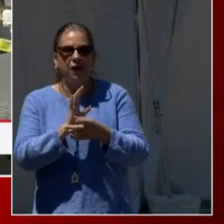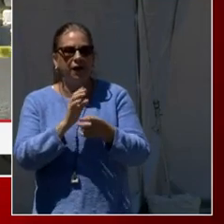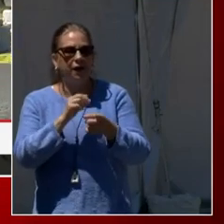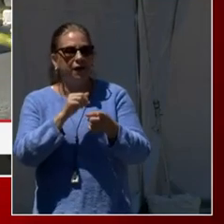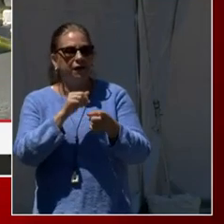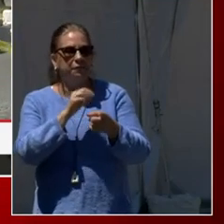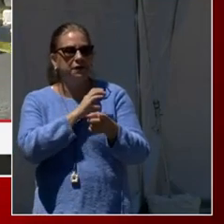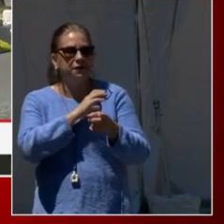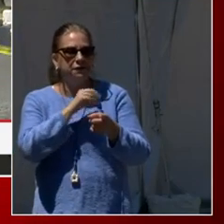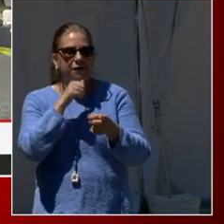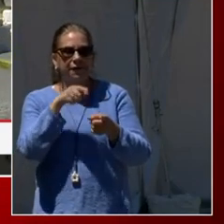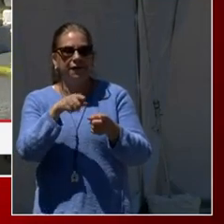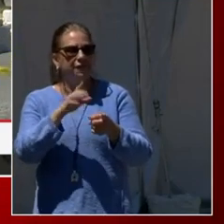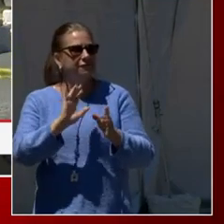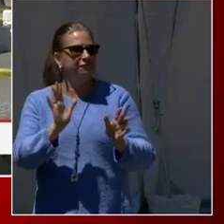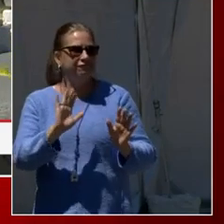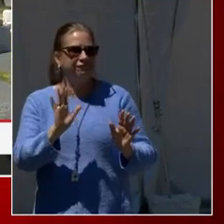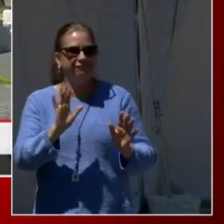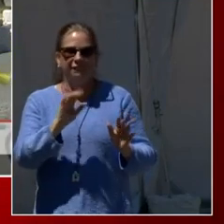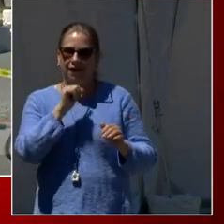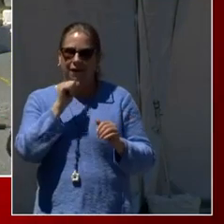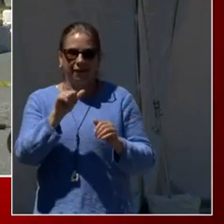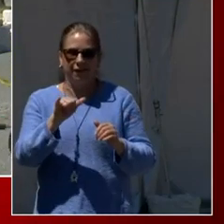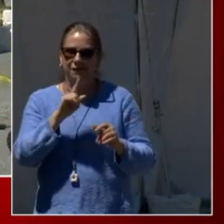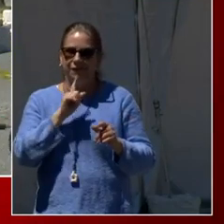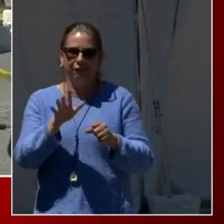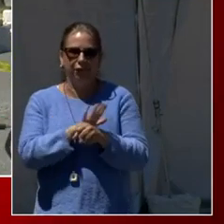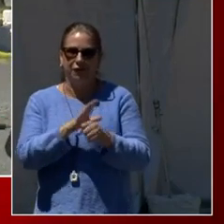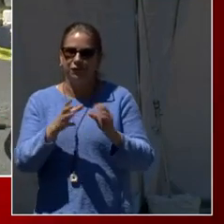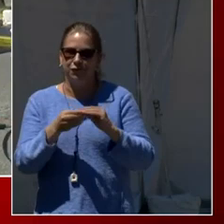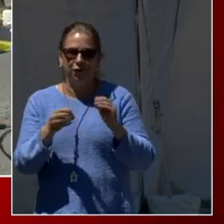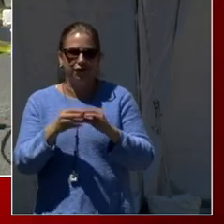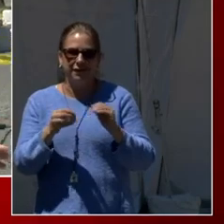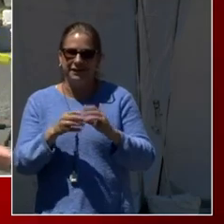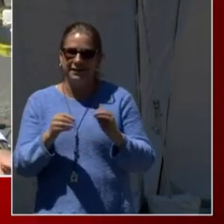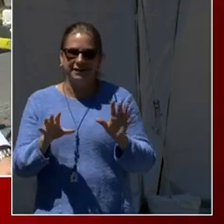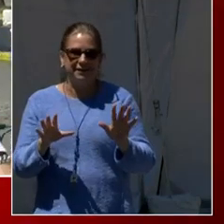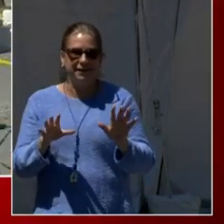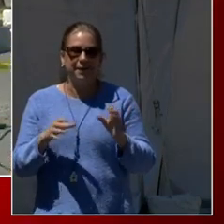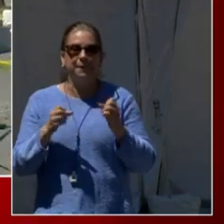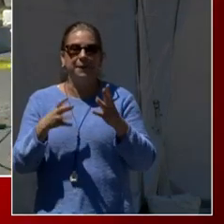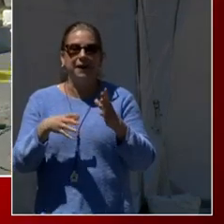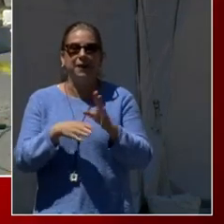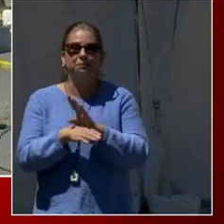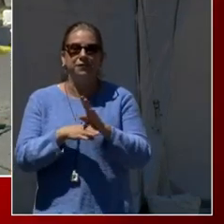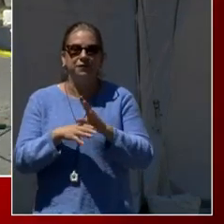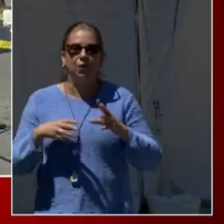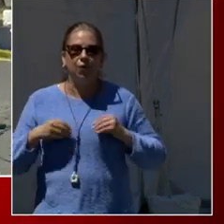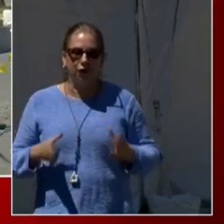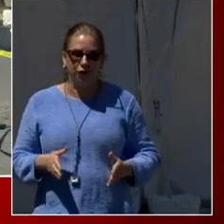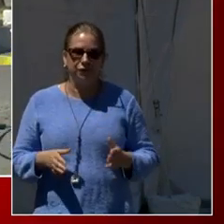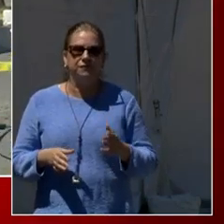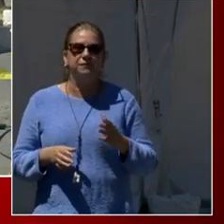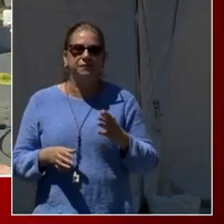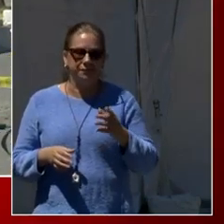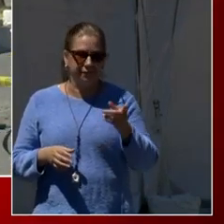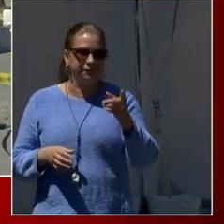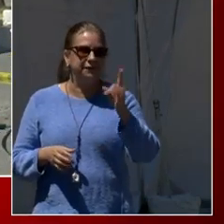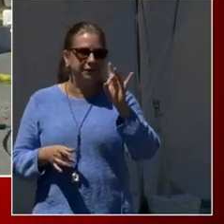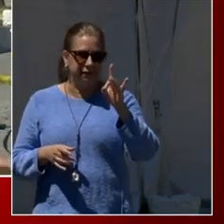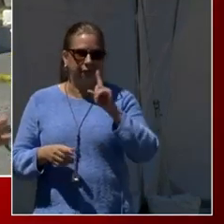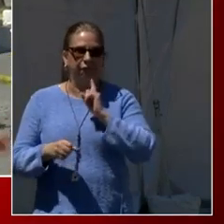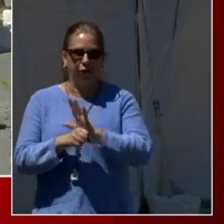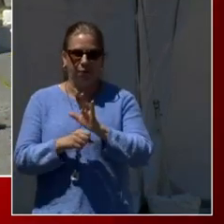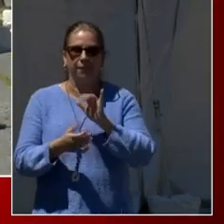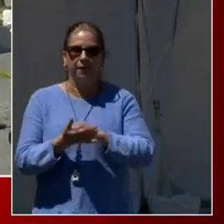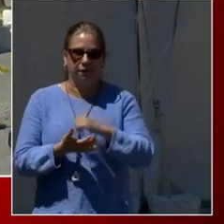communication with the victims of these crimes, the business owners, whether or not the police were out there. The mayor has her fingers on the